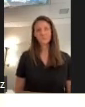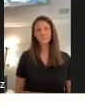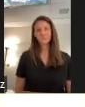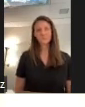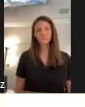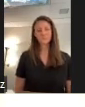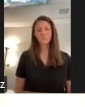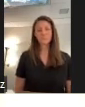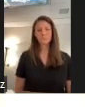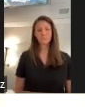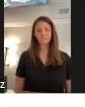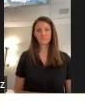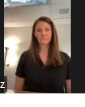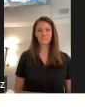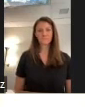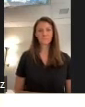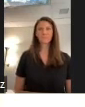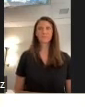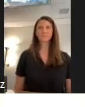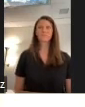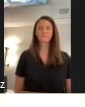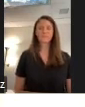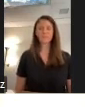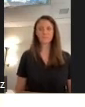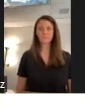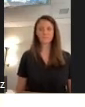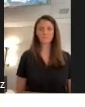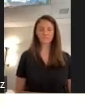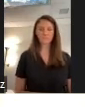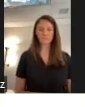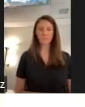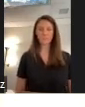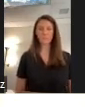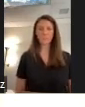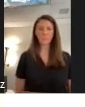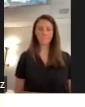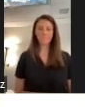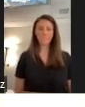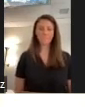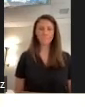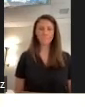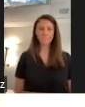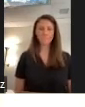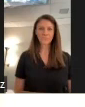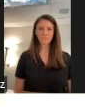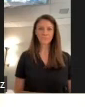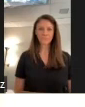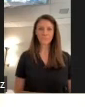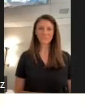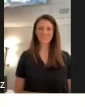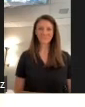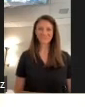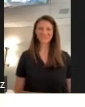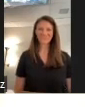to OT Echo, but if you're having trouble, Antonios, it's no problem. Michelle's given us permission to share